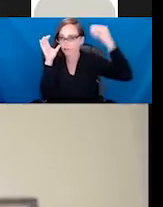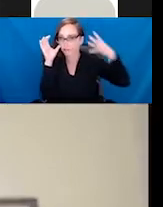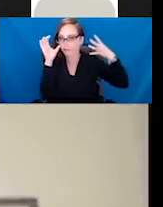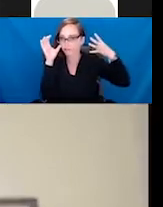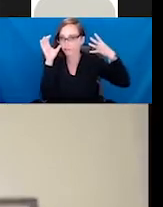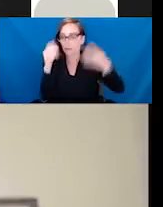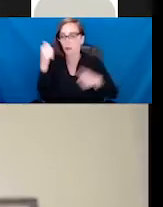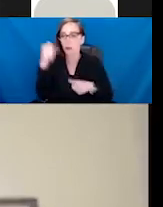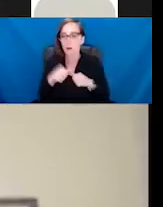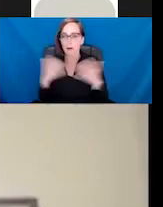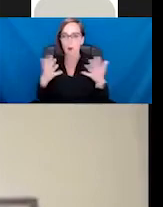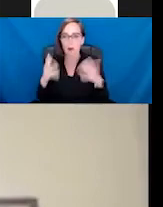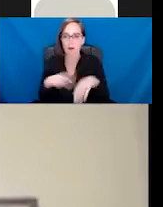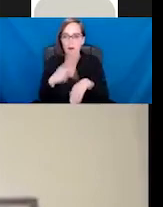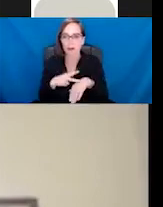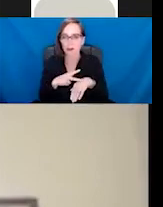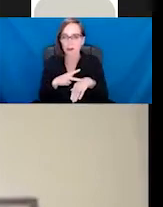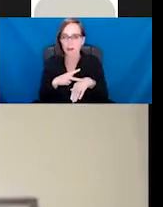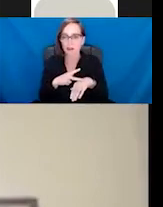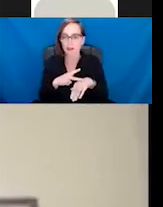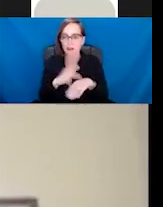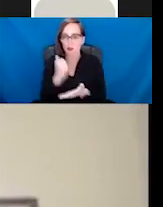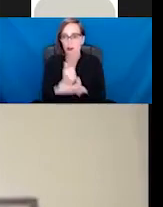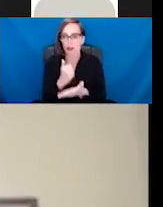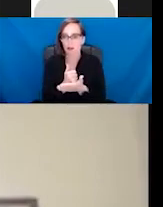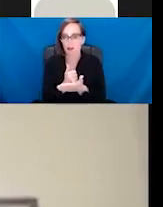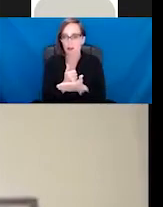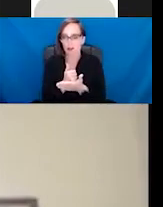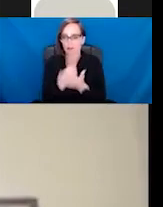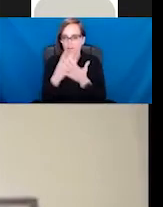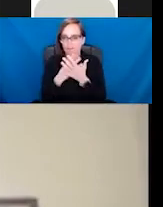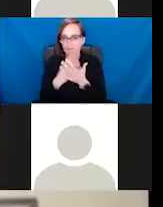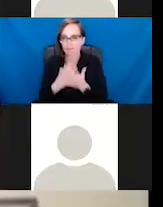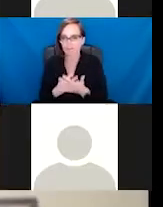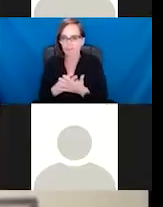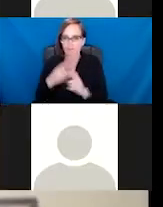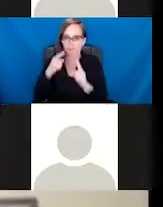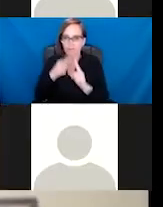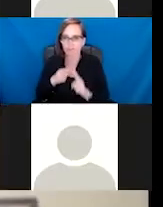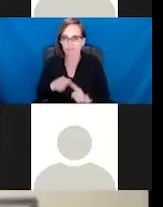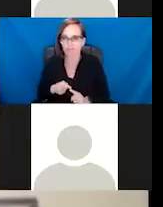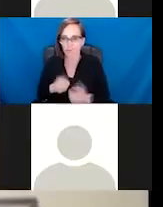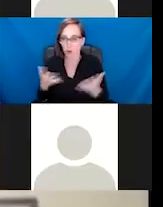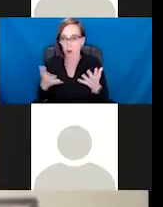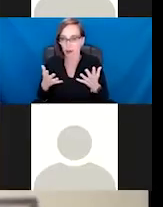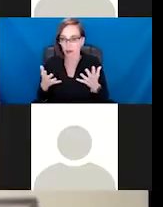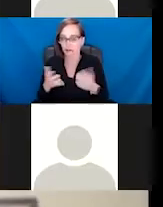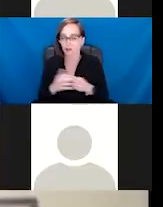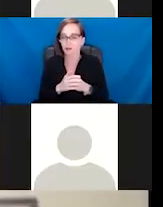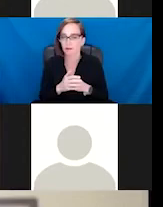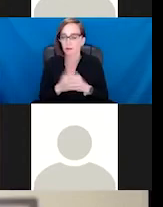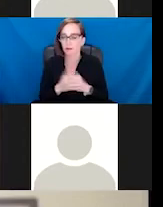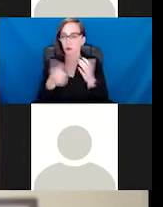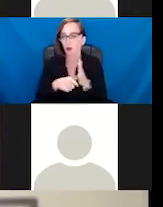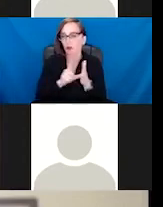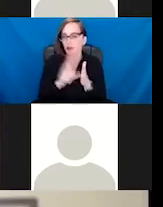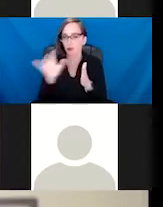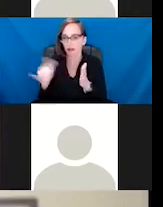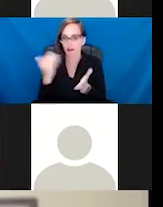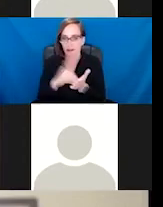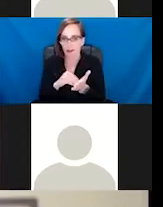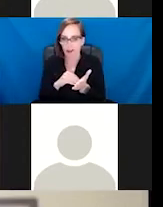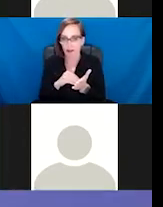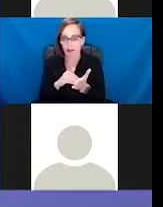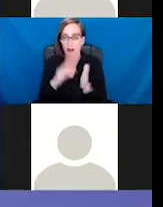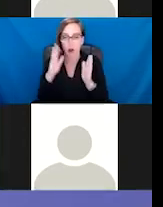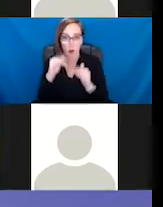principles that we would use to kind of filter down and narrow in on some specific ideas? You should